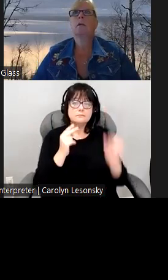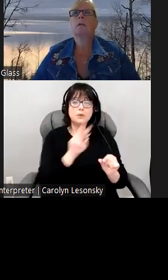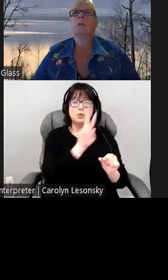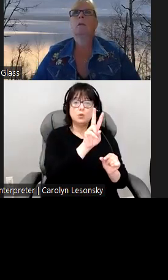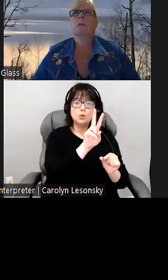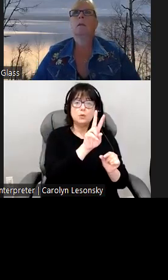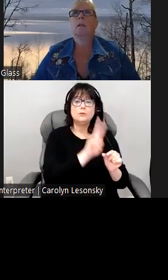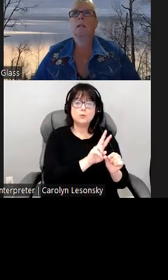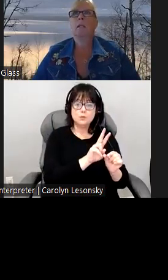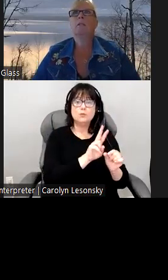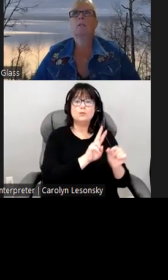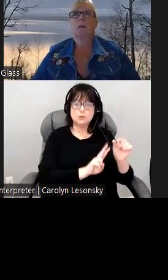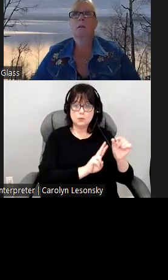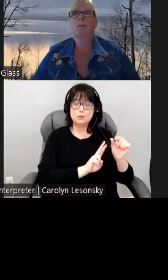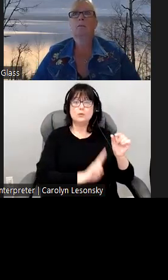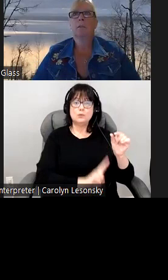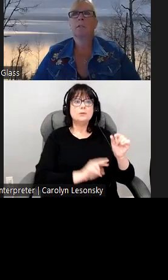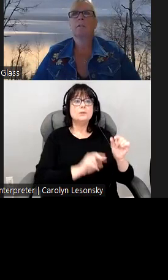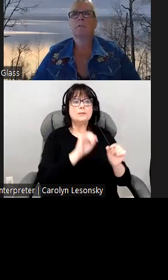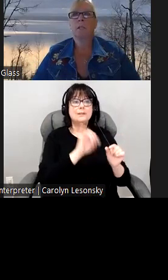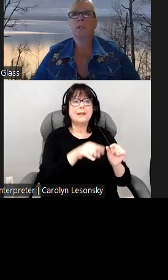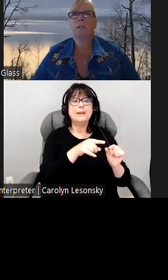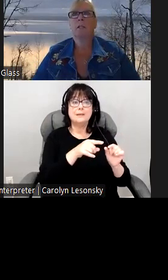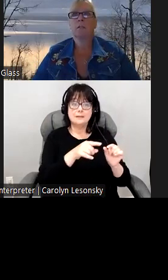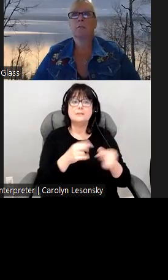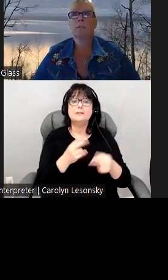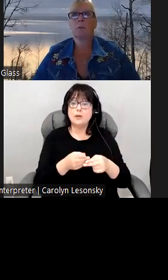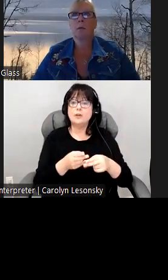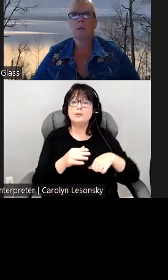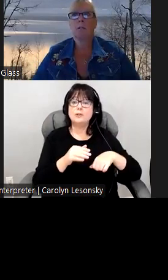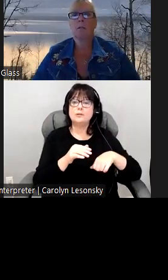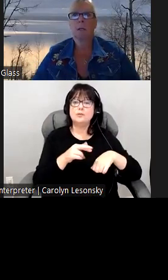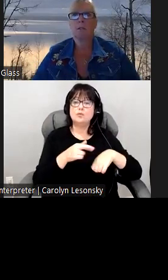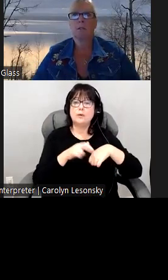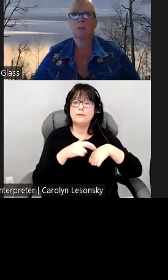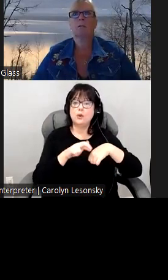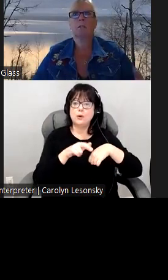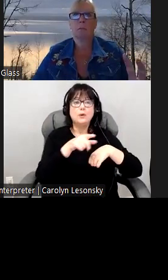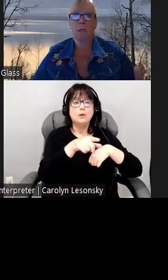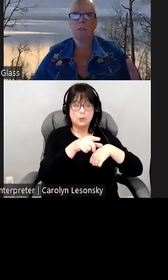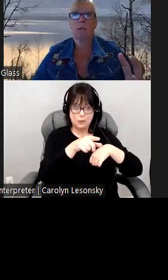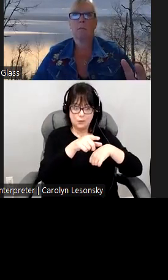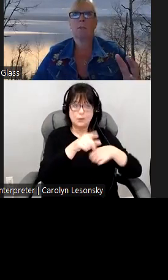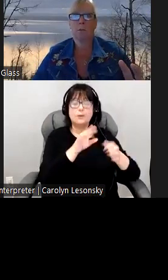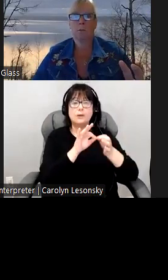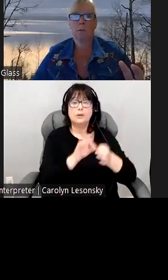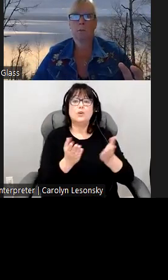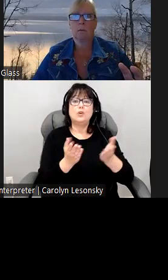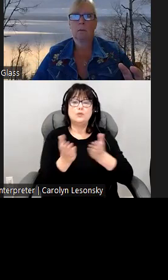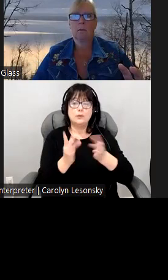here, these are the referrals that feed into the service coordination measure, which is measure number